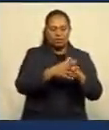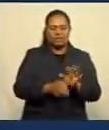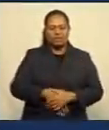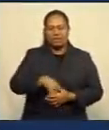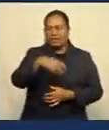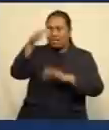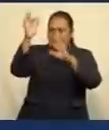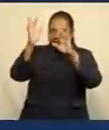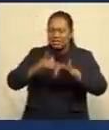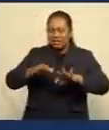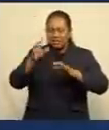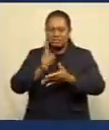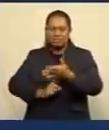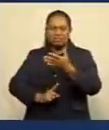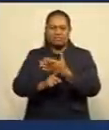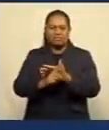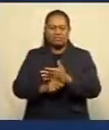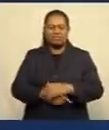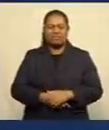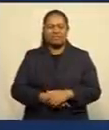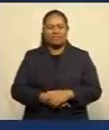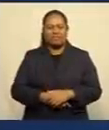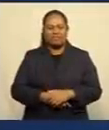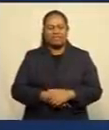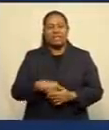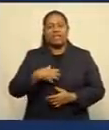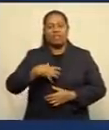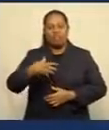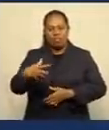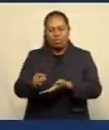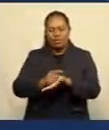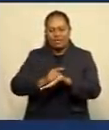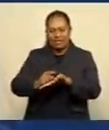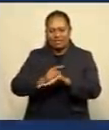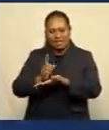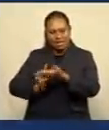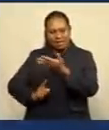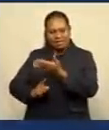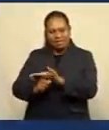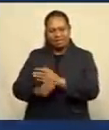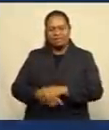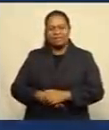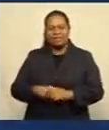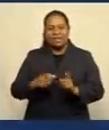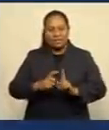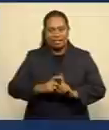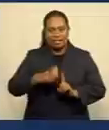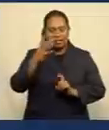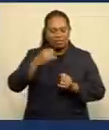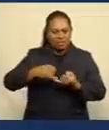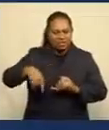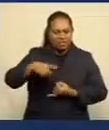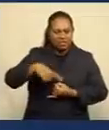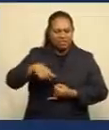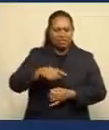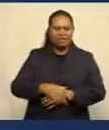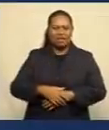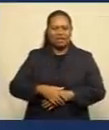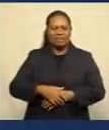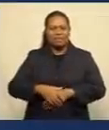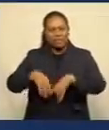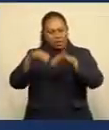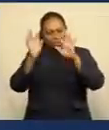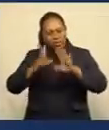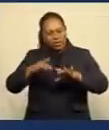showers today with a chance of more later today. Eastwards from Pacific Harbour to Suva, periods of rain, and